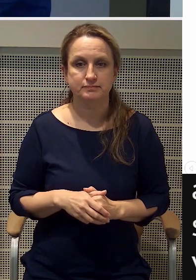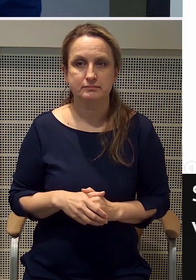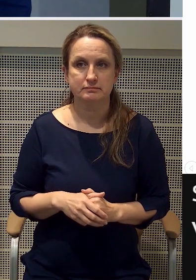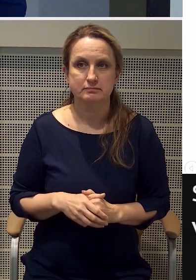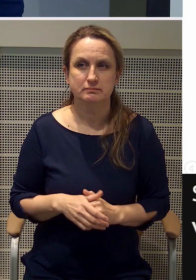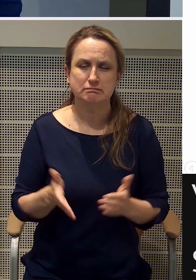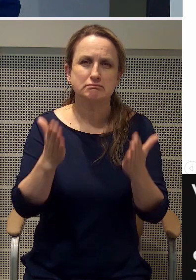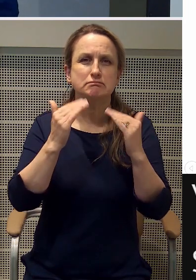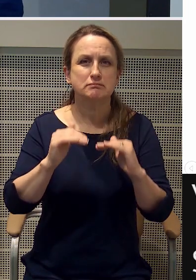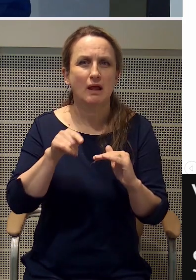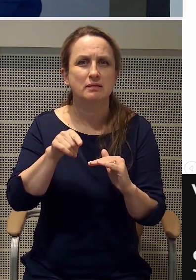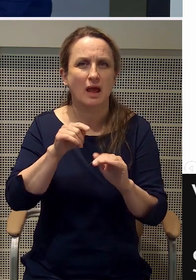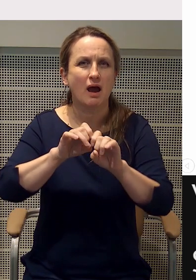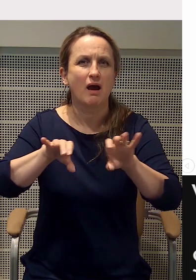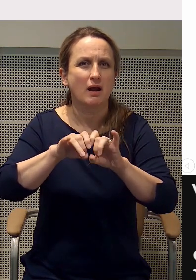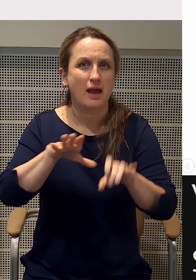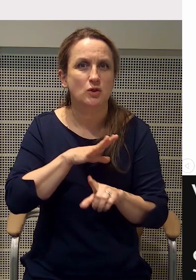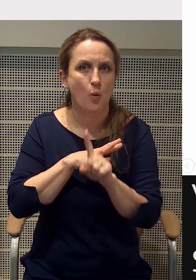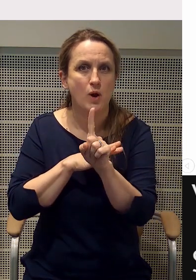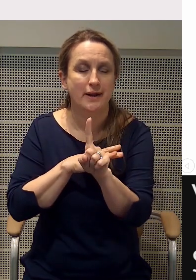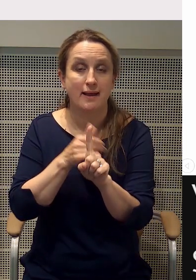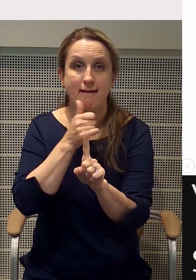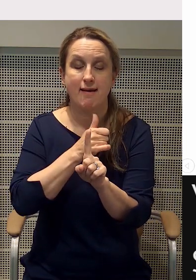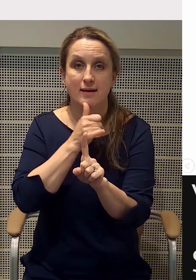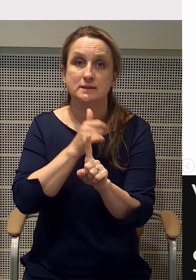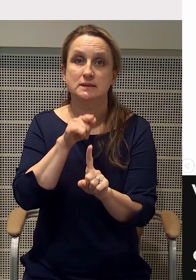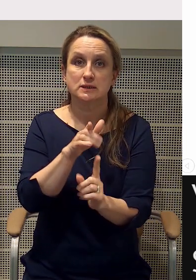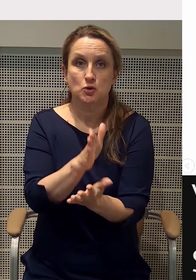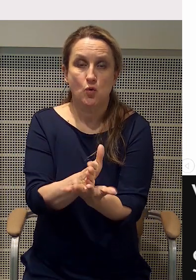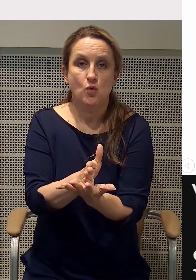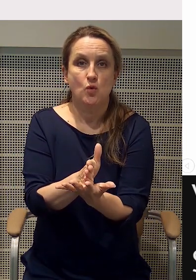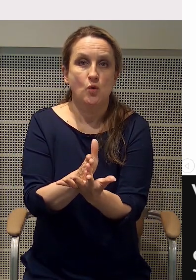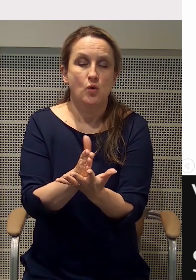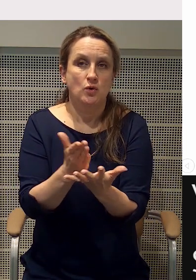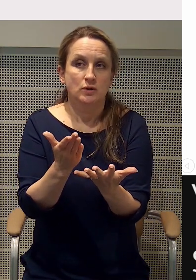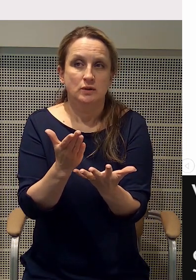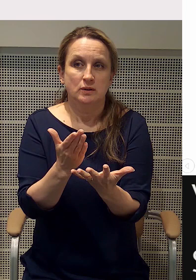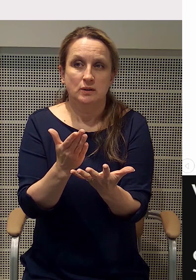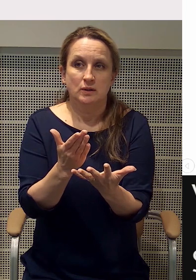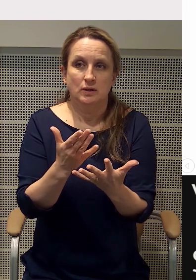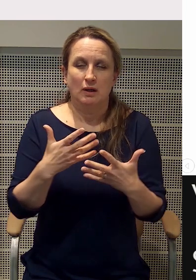drugs when we have actually contributed a lot more to financing drugs.